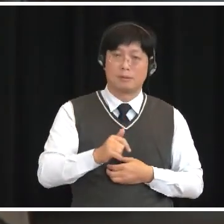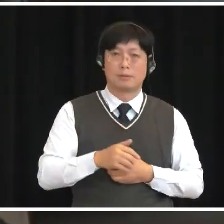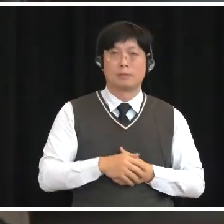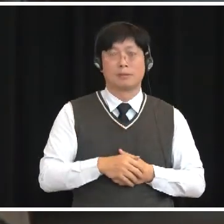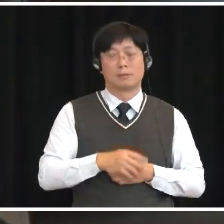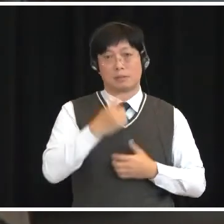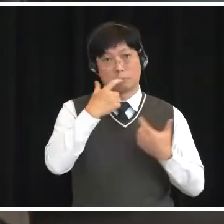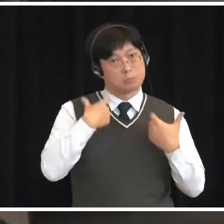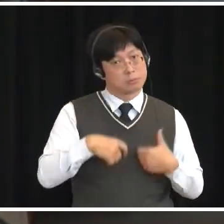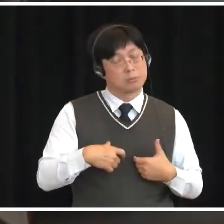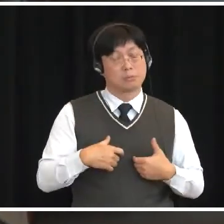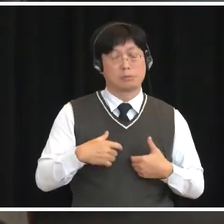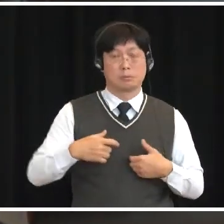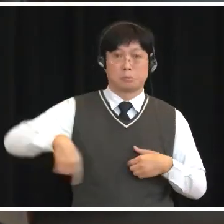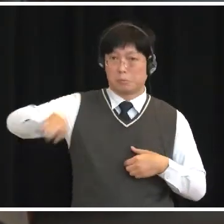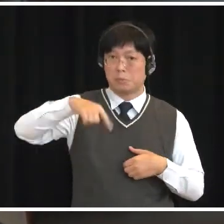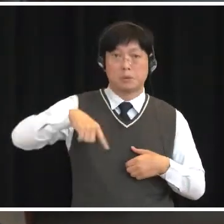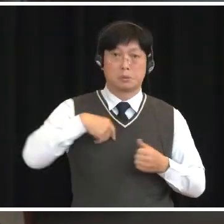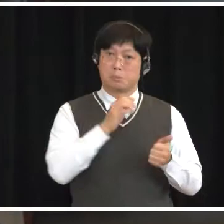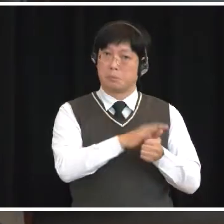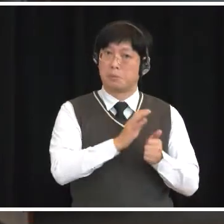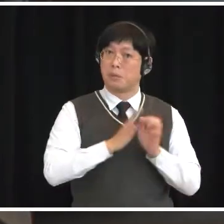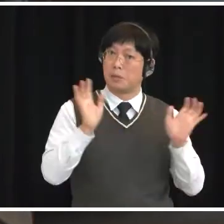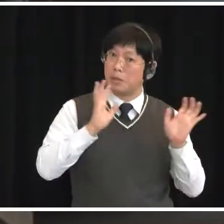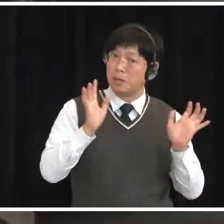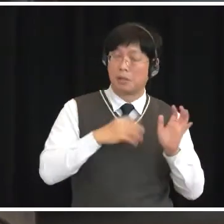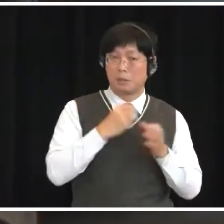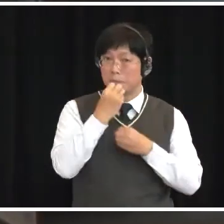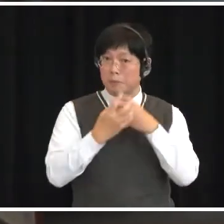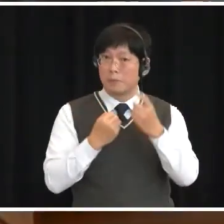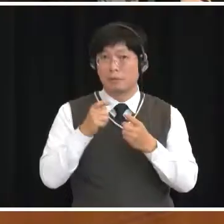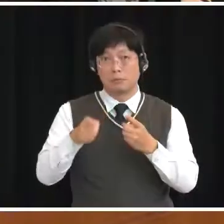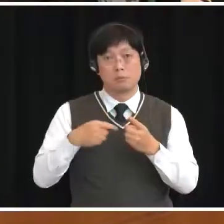the Convention on the Rights of the Child? Thank you.